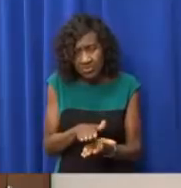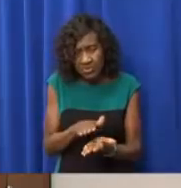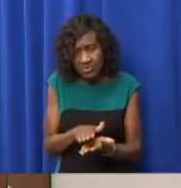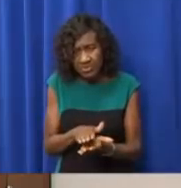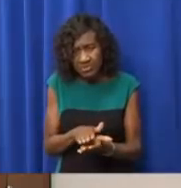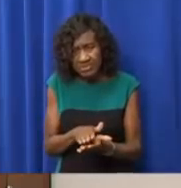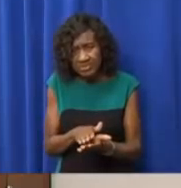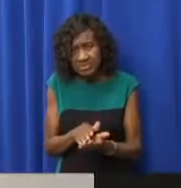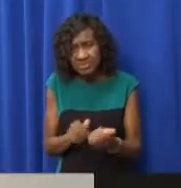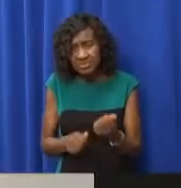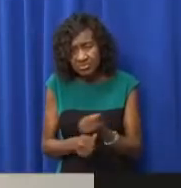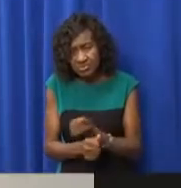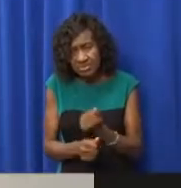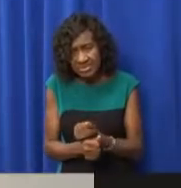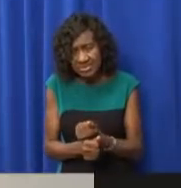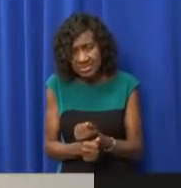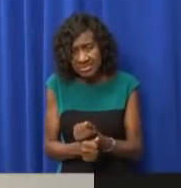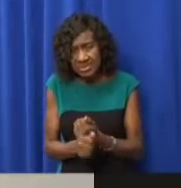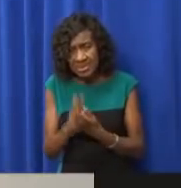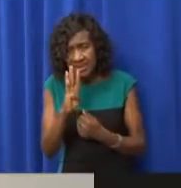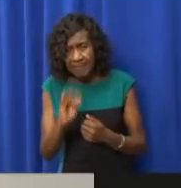with.